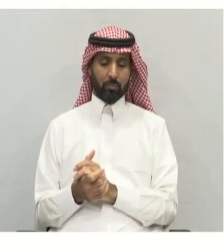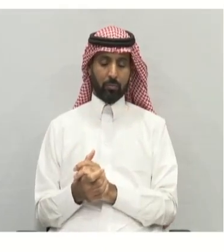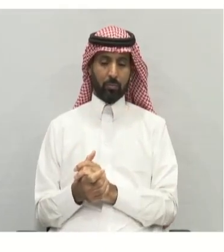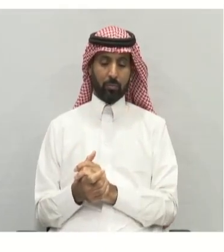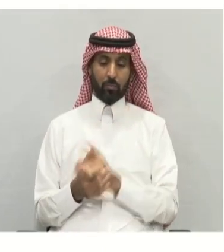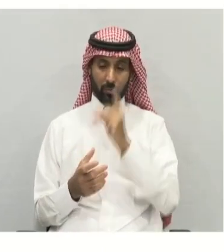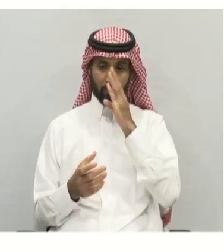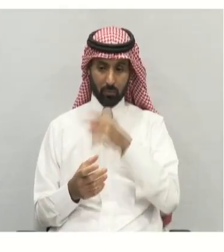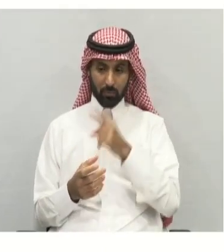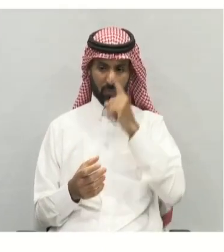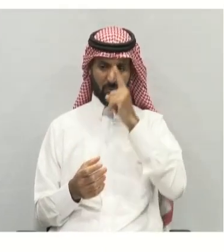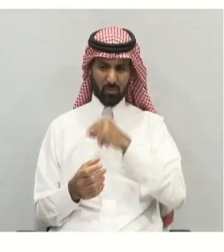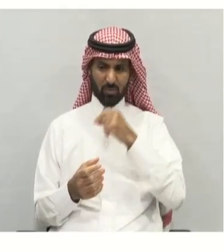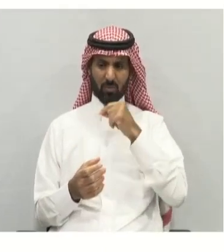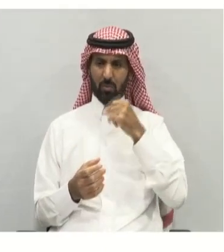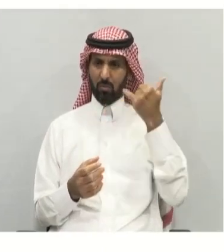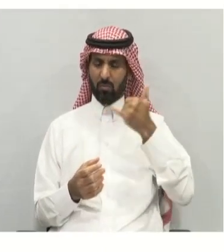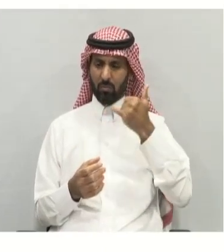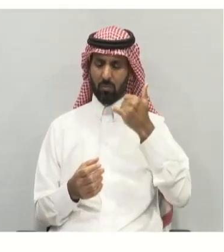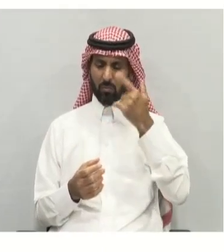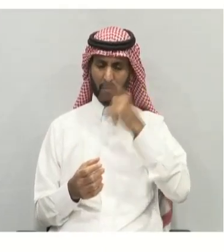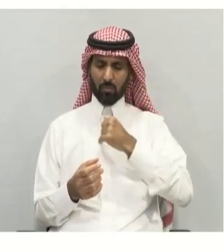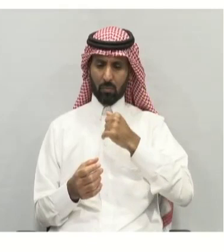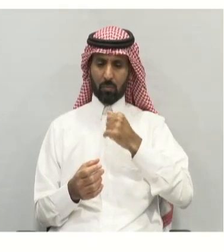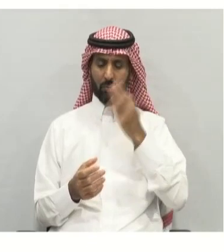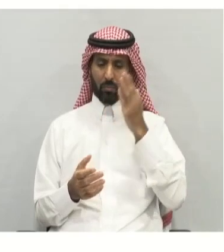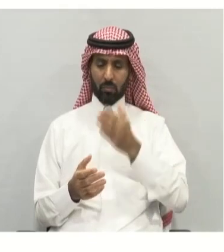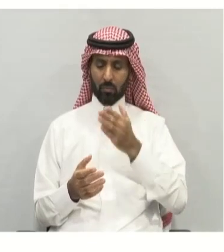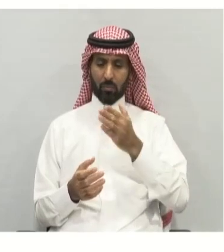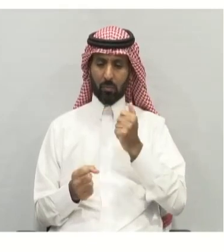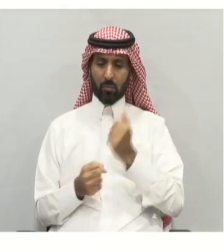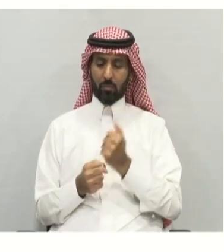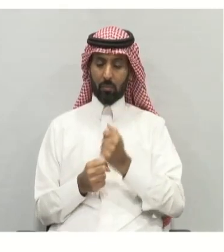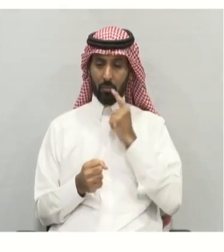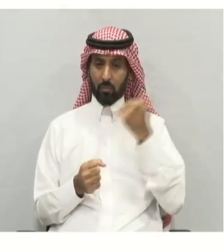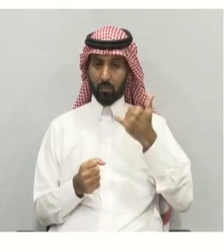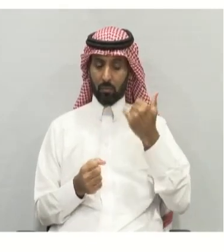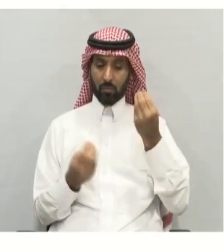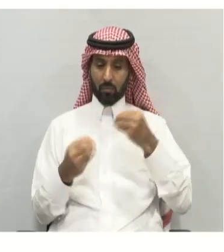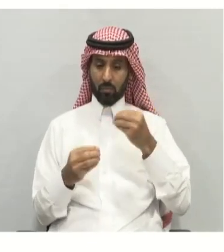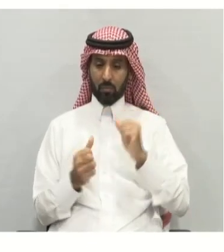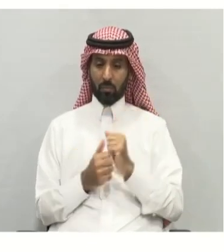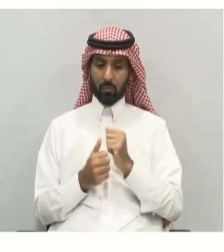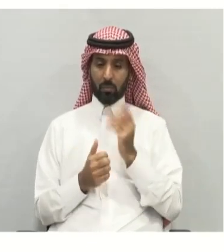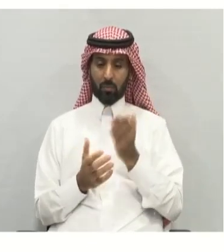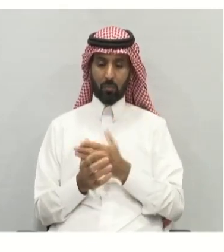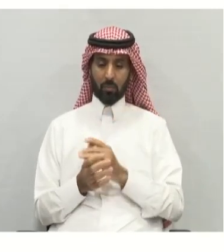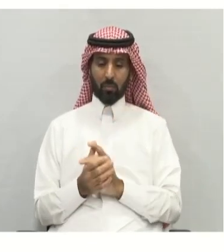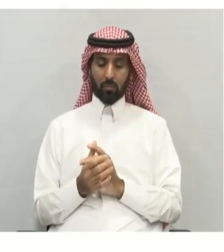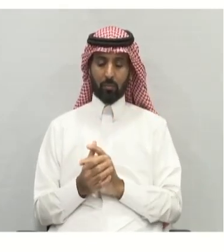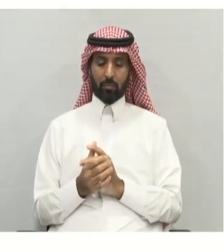the obligation, the necessity, the importance of something that is very important to